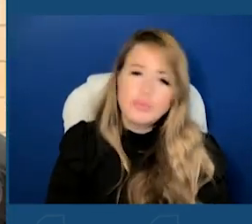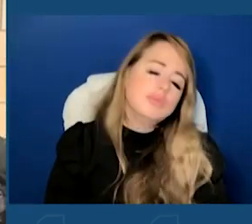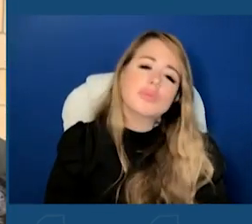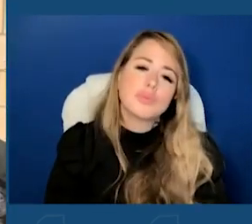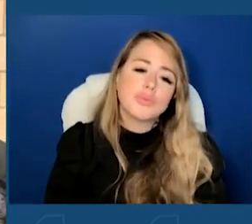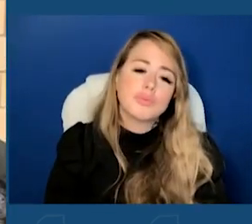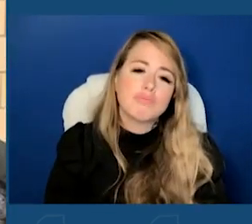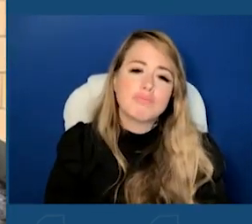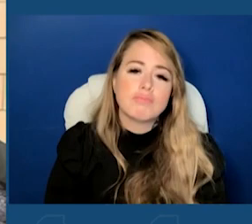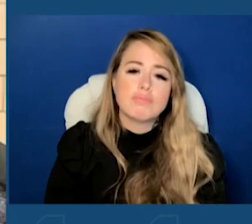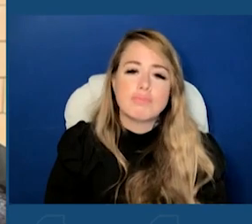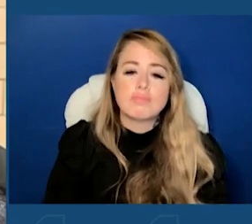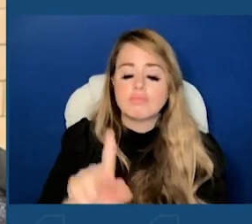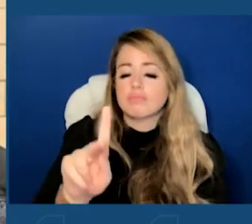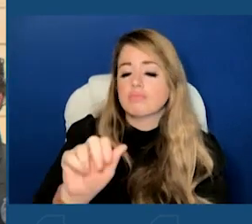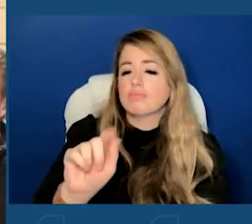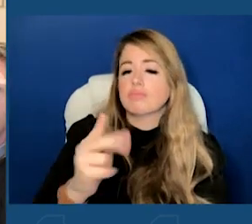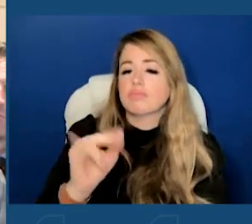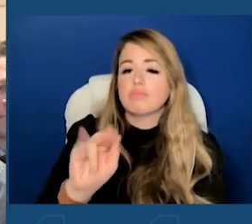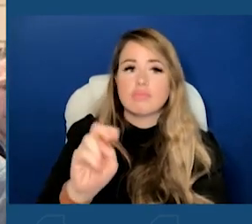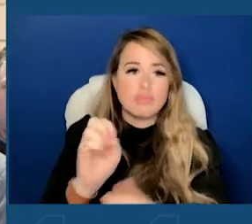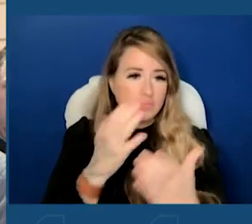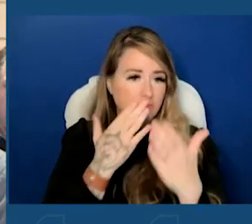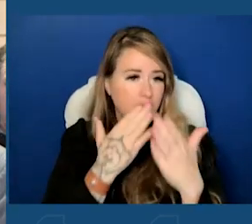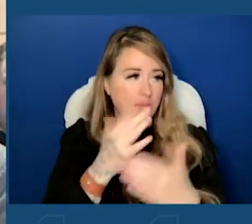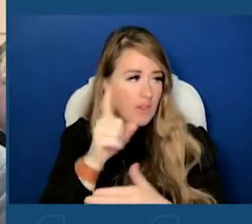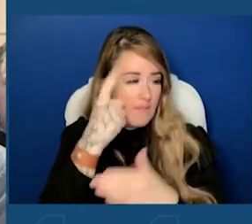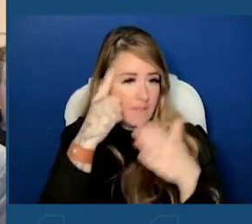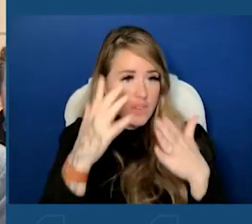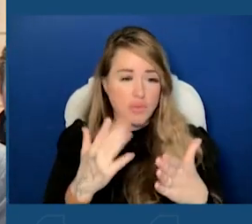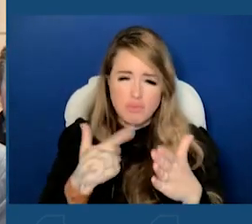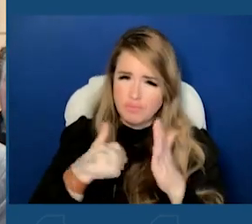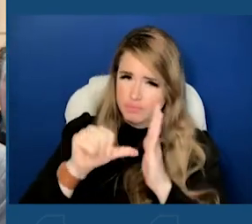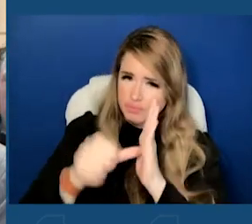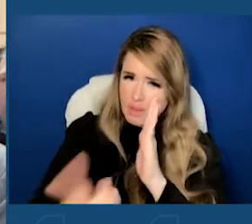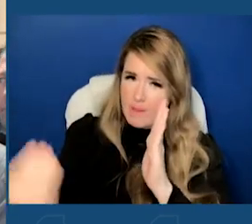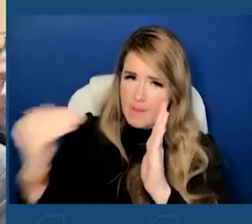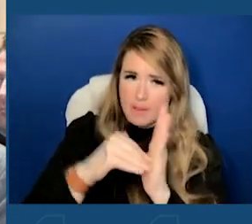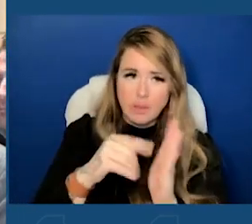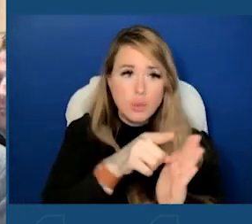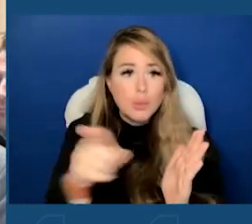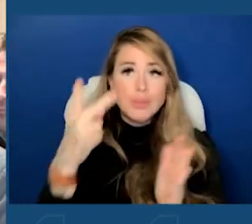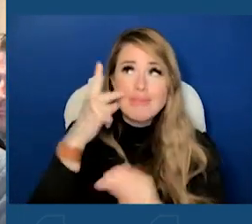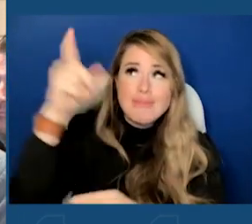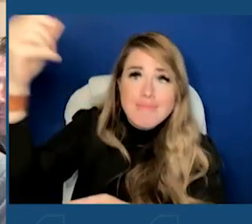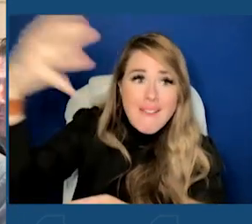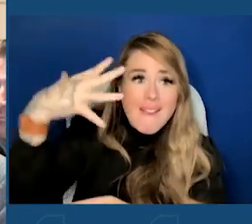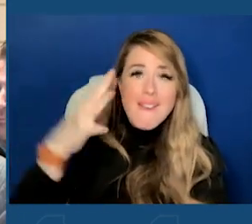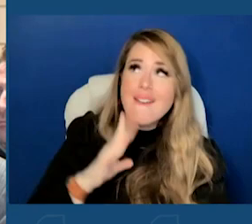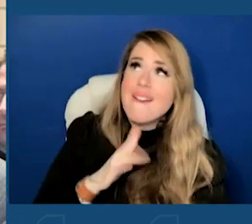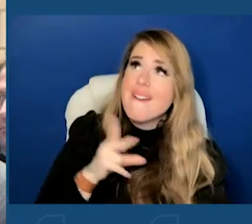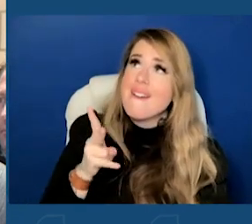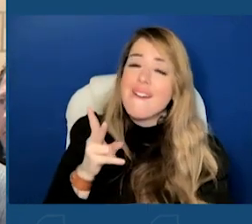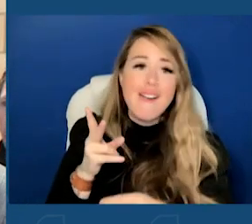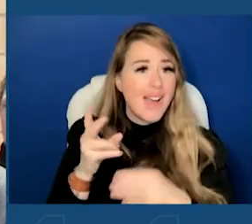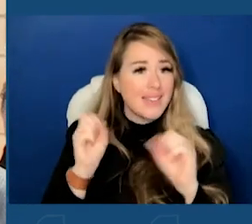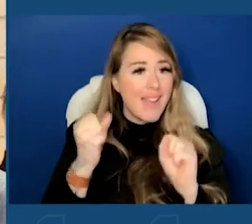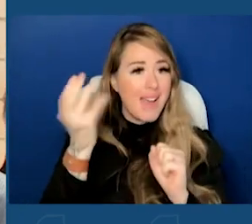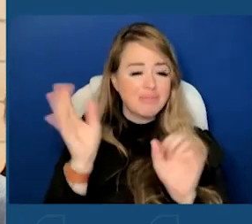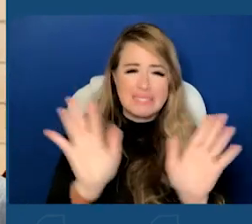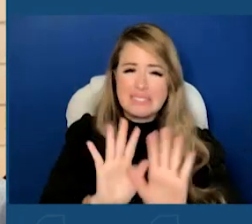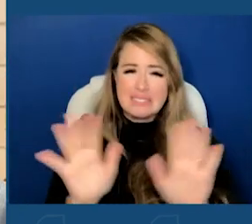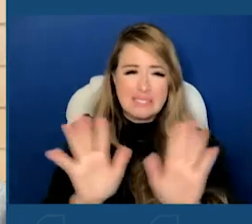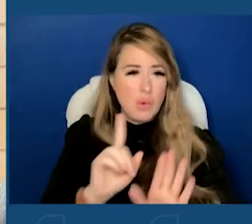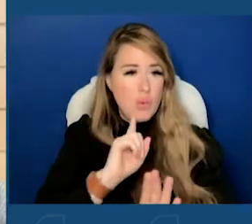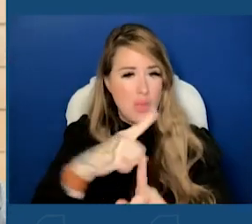Thank you, Governor. And I want to reiterate to everyone, even though in many parts of the state the sun is shining, the real field temperature